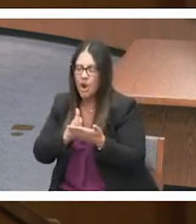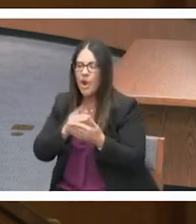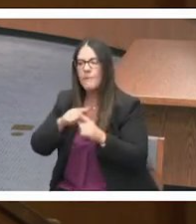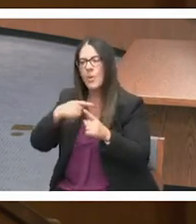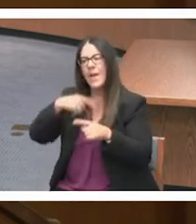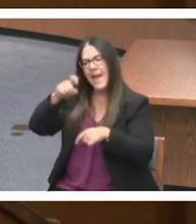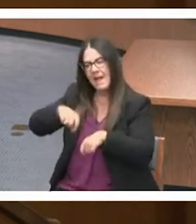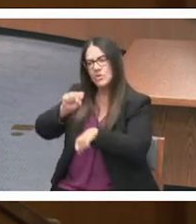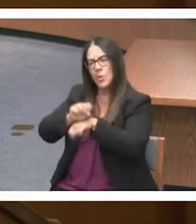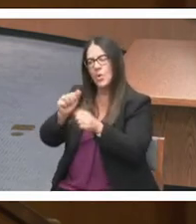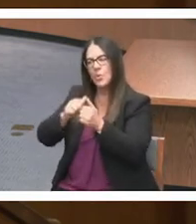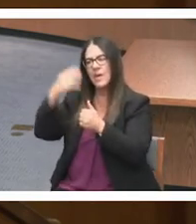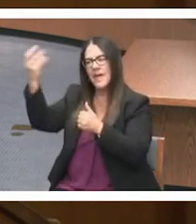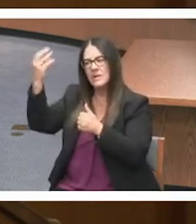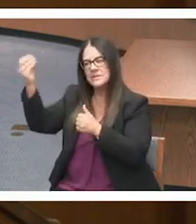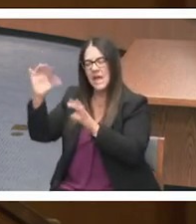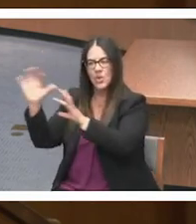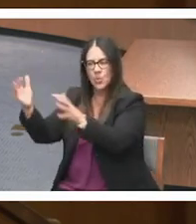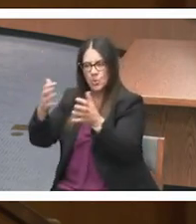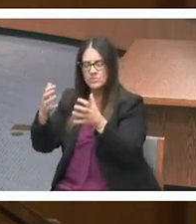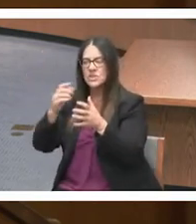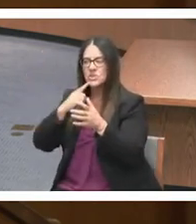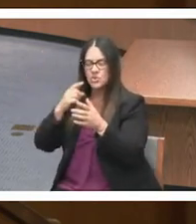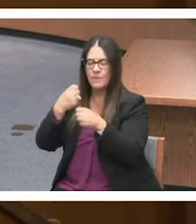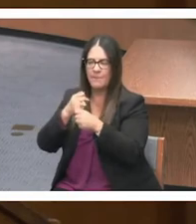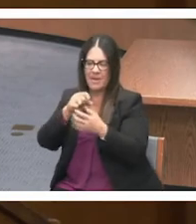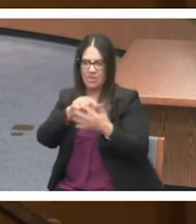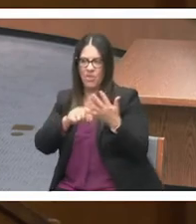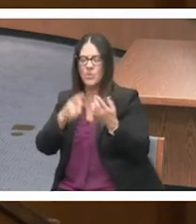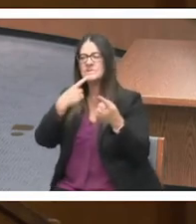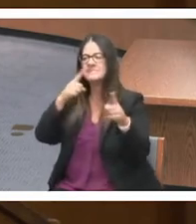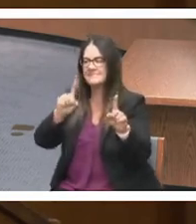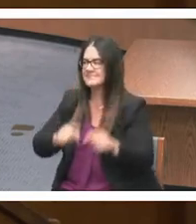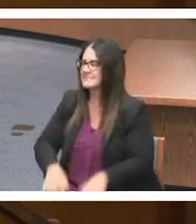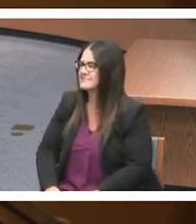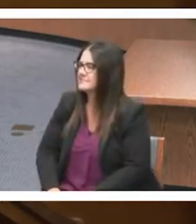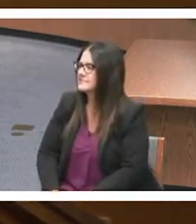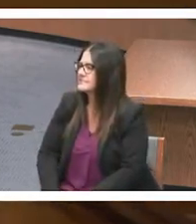with external groups to actually get this done. Yeah.